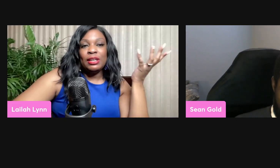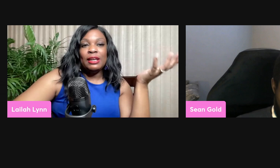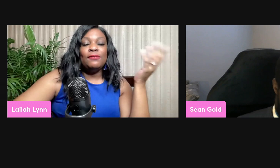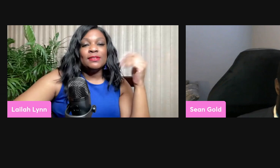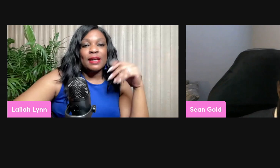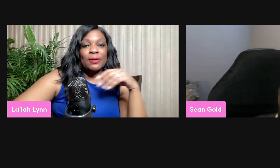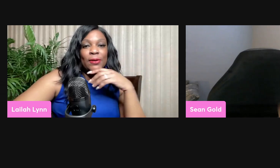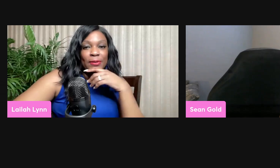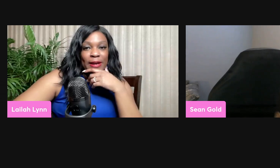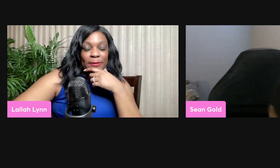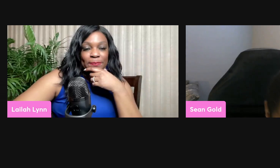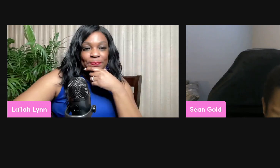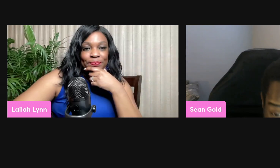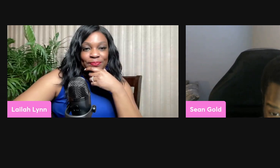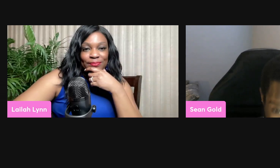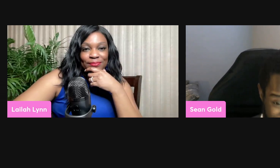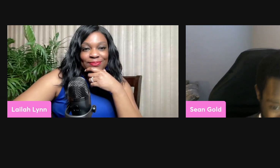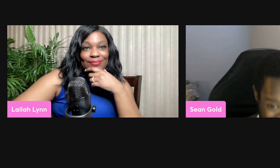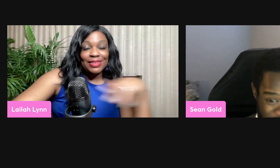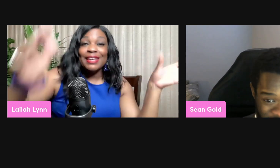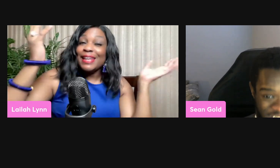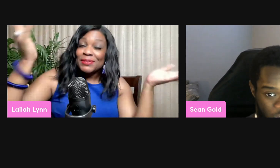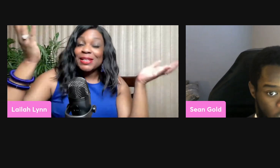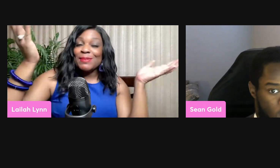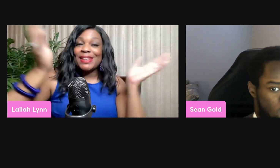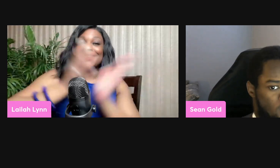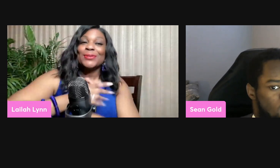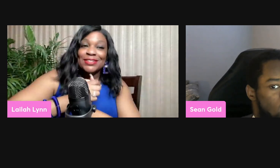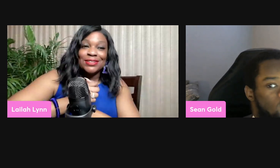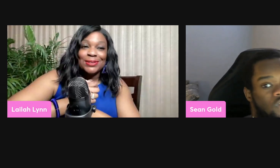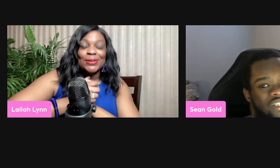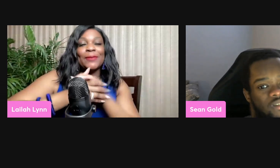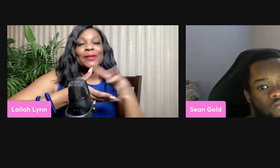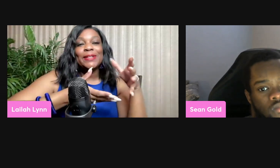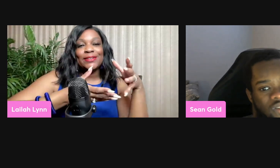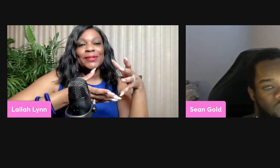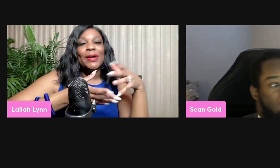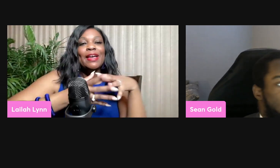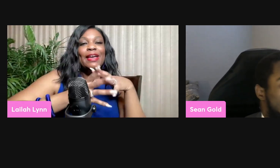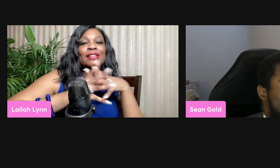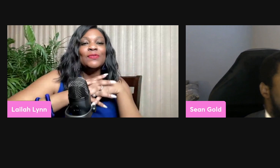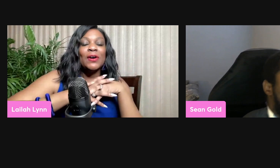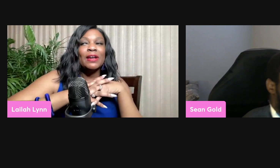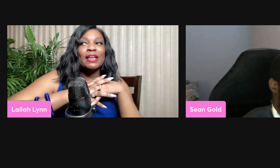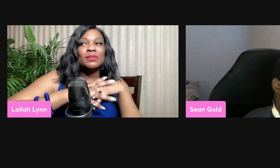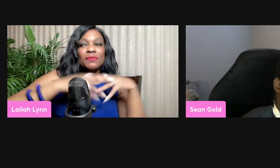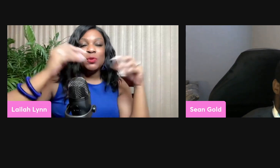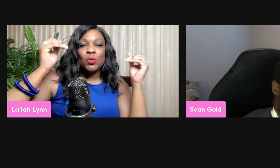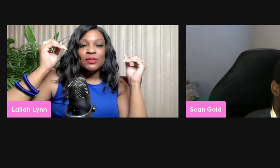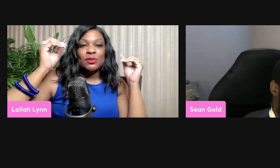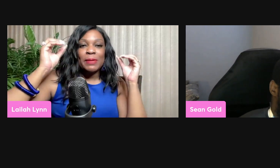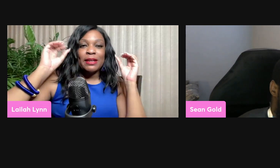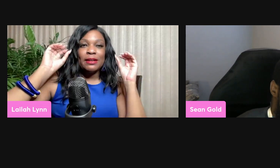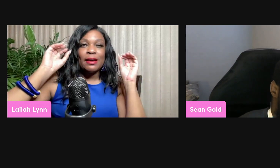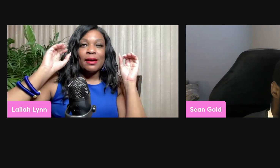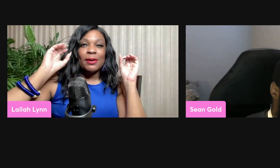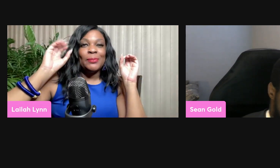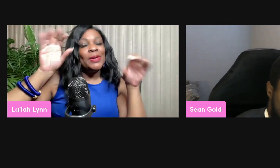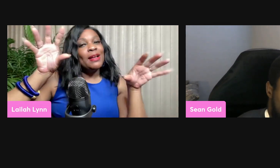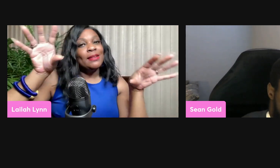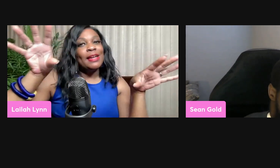change if it's not called out? And that was going to be my next question to you. Like, what do we do as far as if you want to